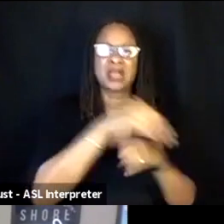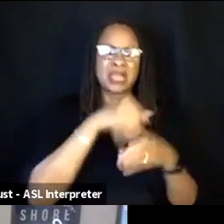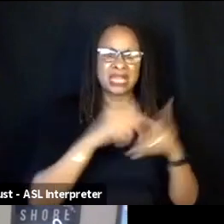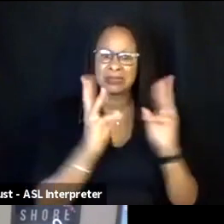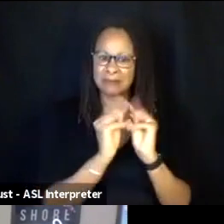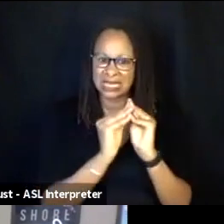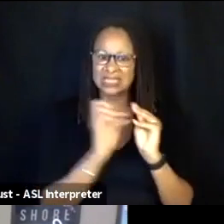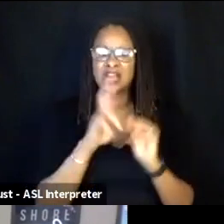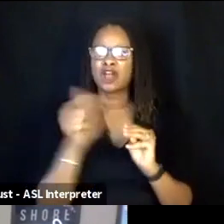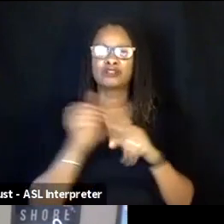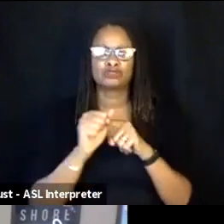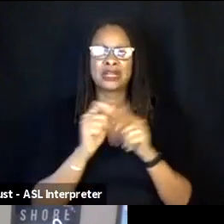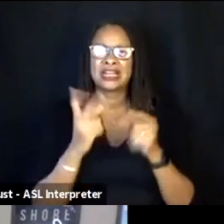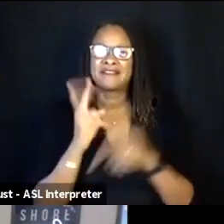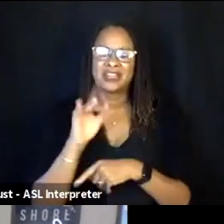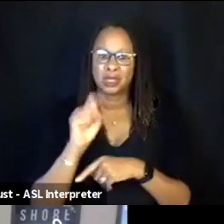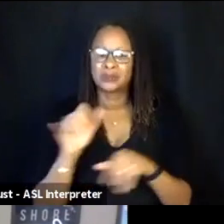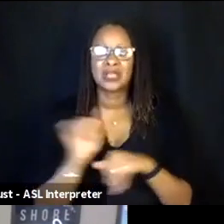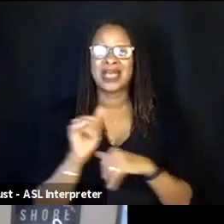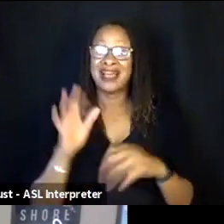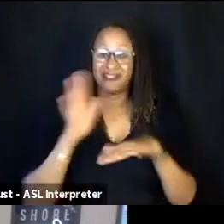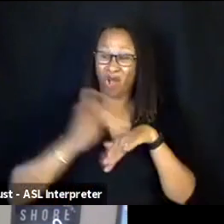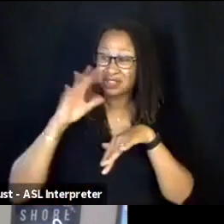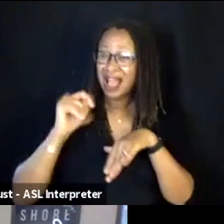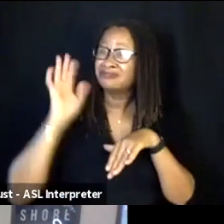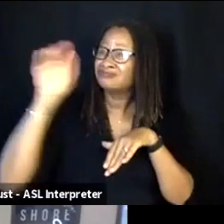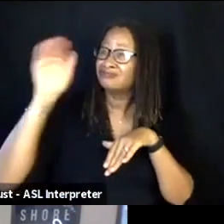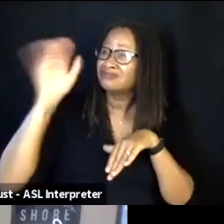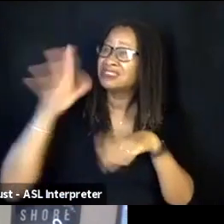have others, but it hasn't changed. What else can we do?